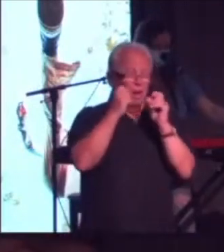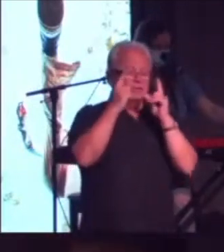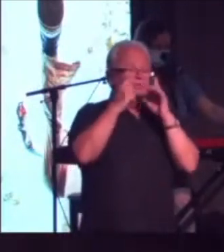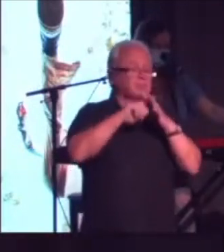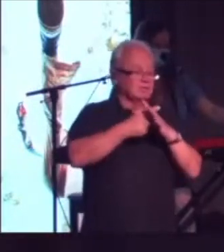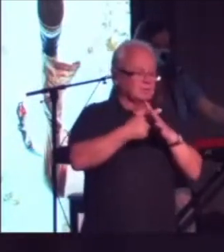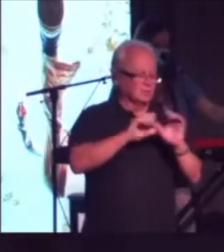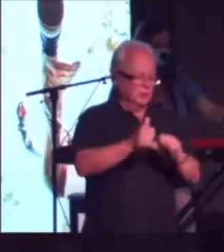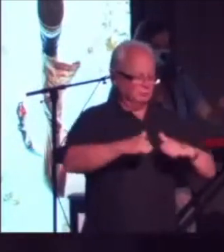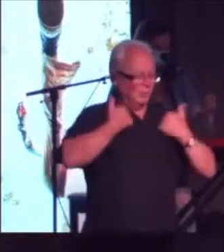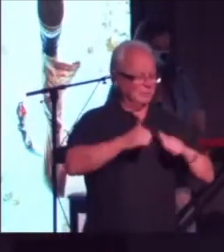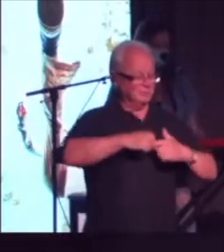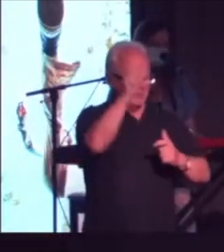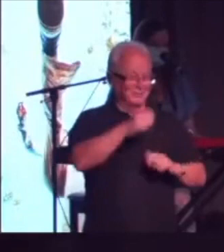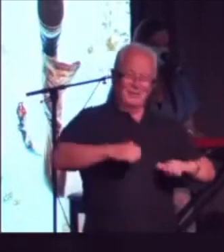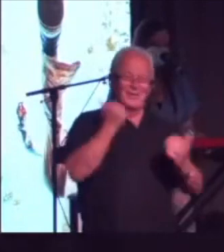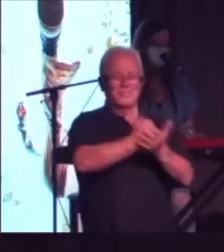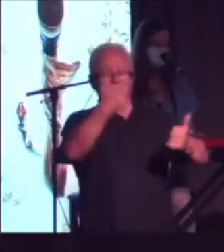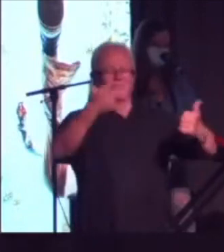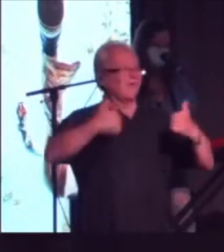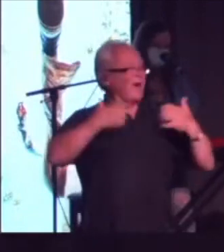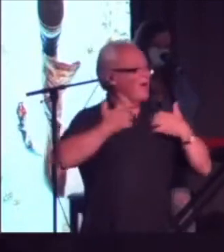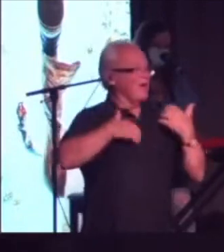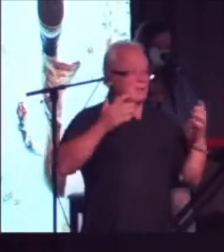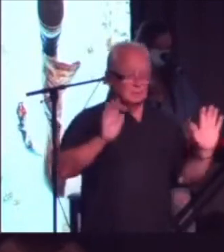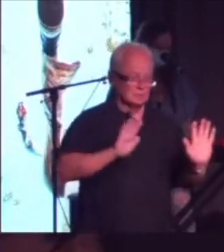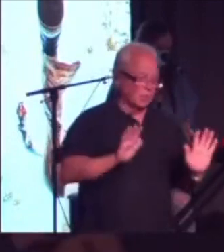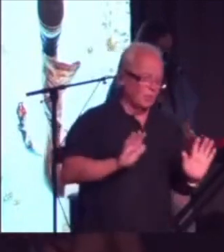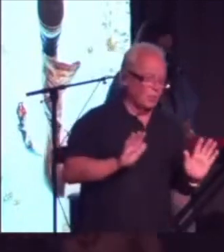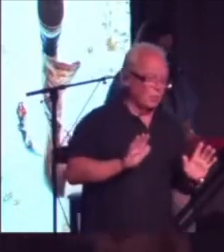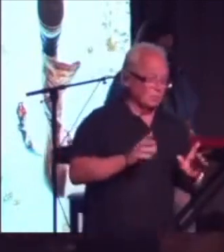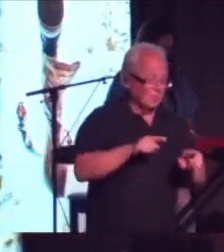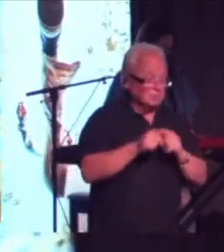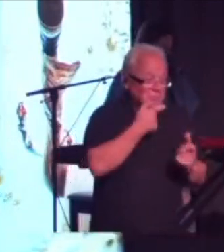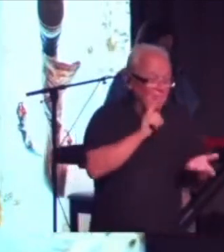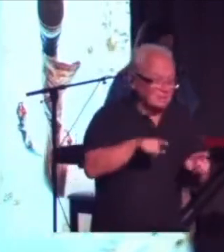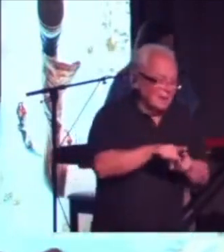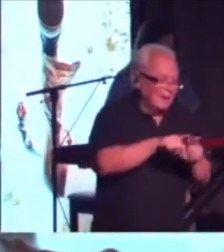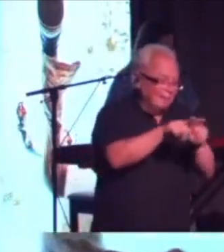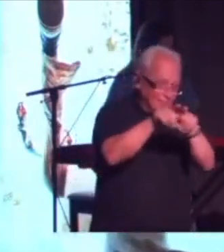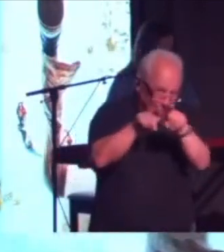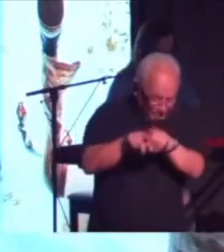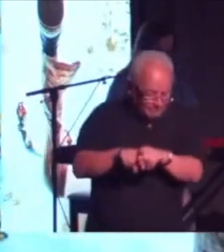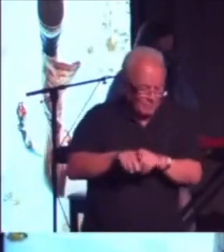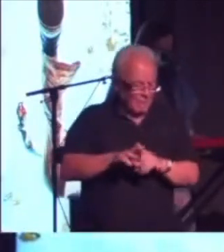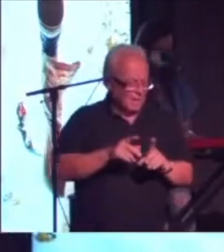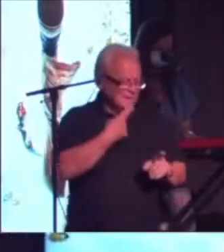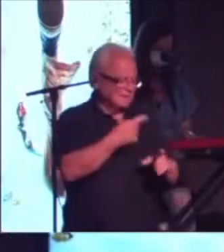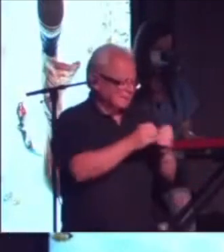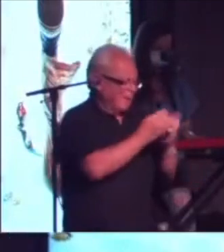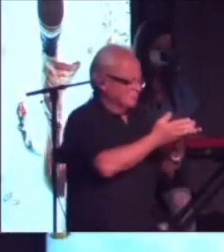approach with caution before 11. But what's really been said there is somebody that's trying to be all cordial and greet people